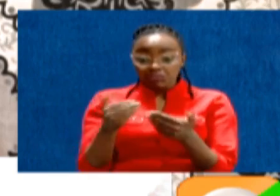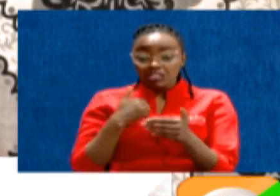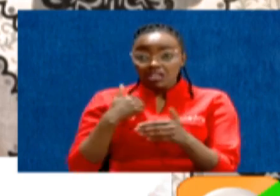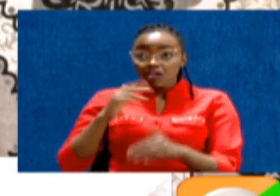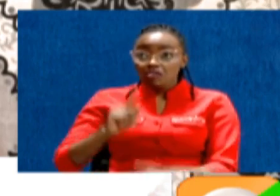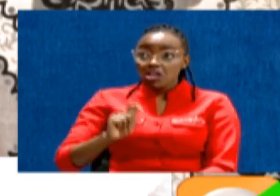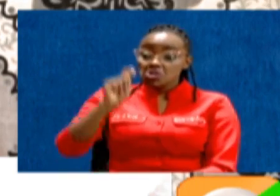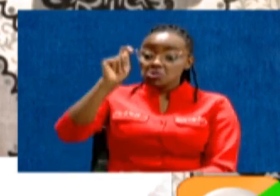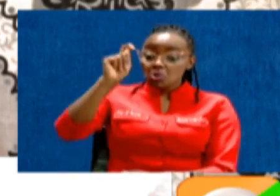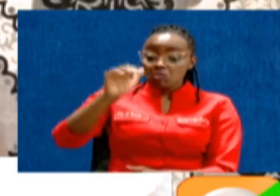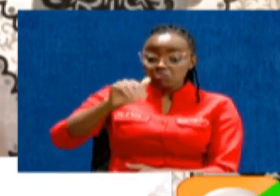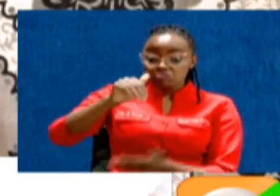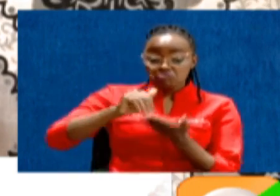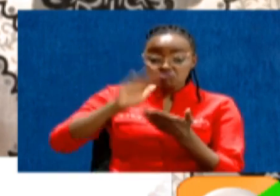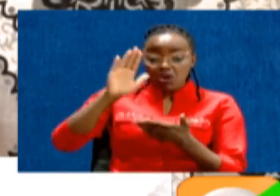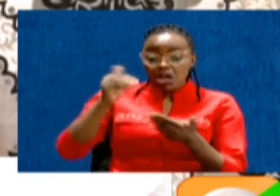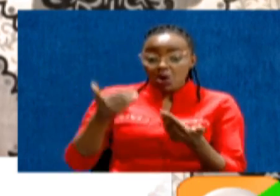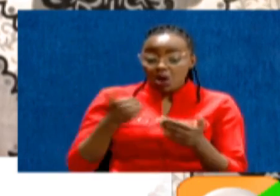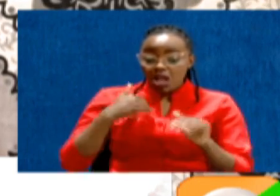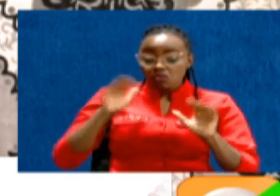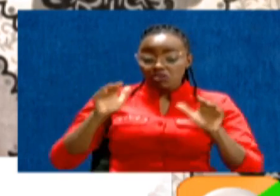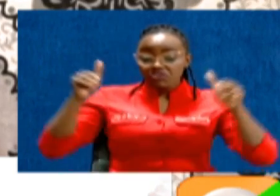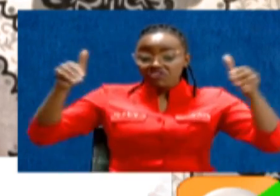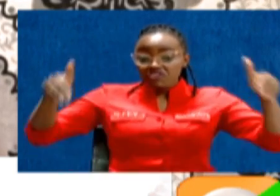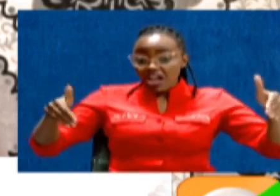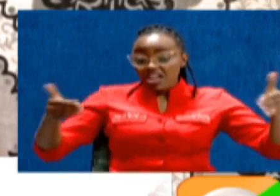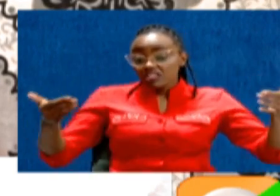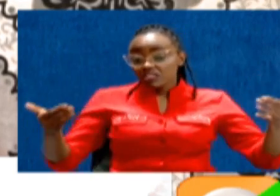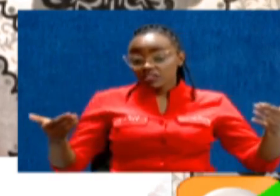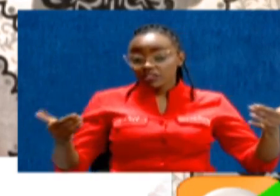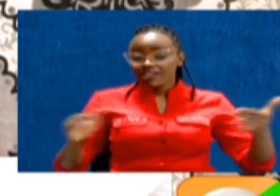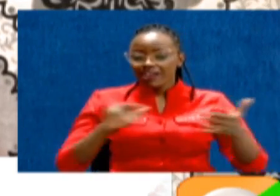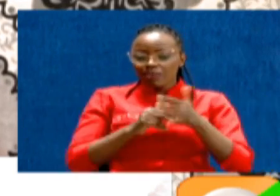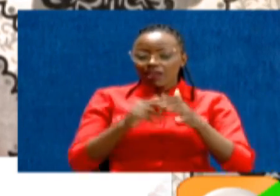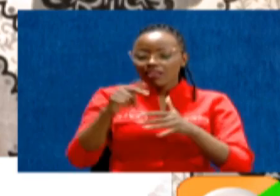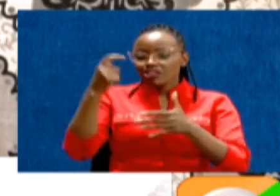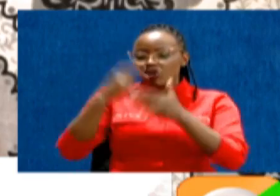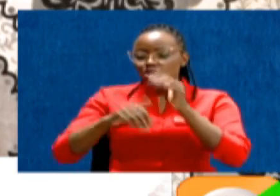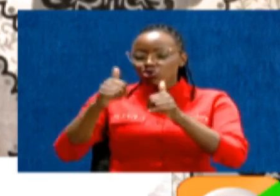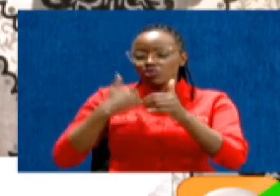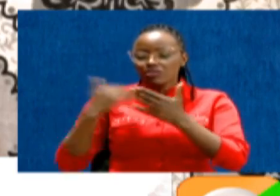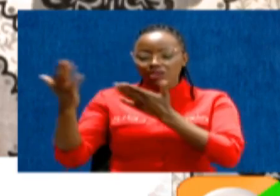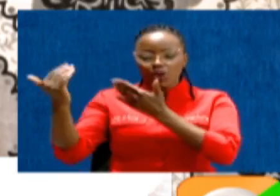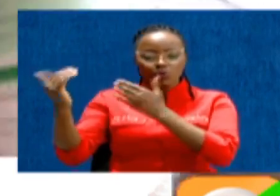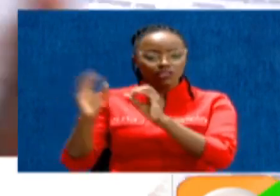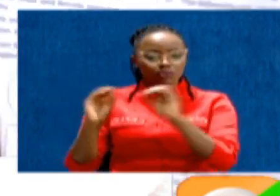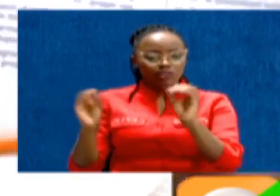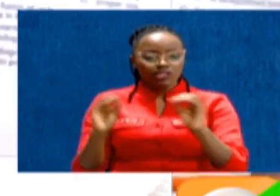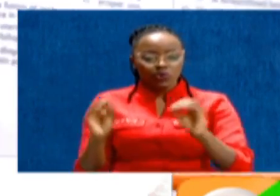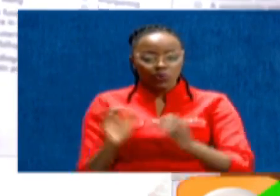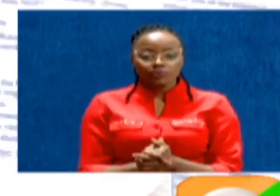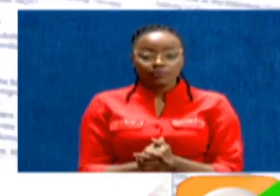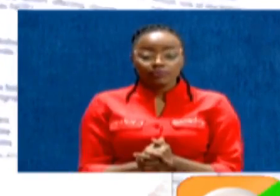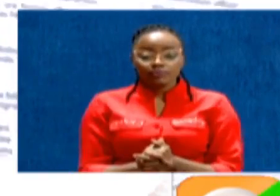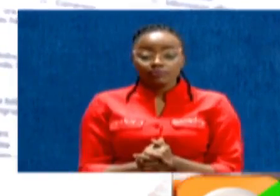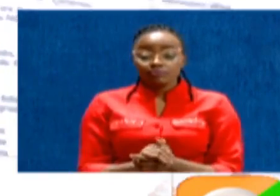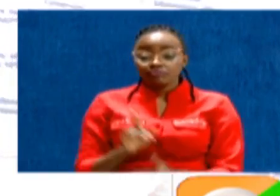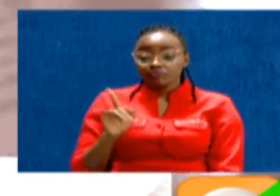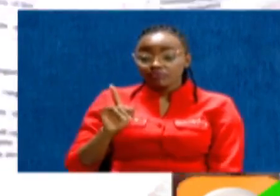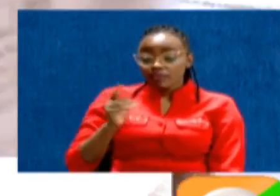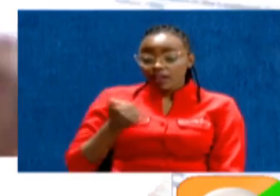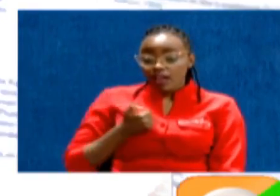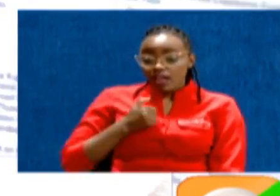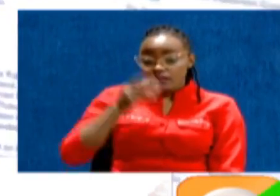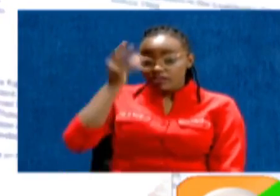zaidi, atakuwa mead weight. Hizo ni cost siko nimetarajia. As Melanie studies for one of her